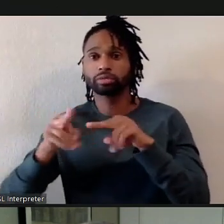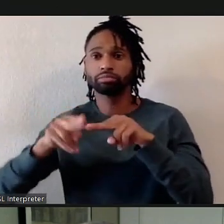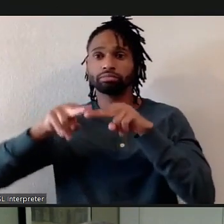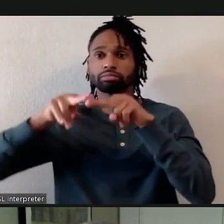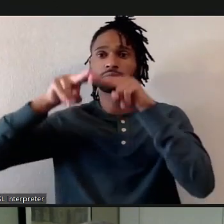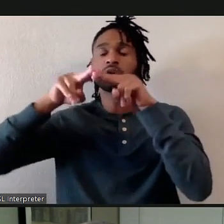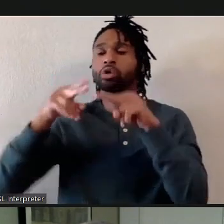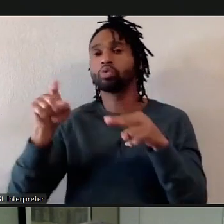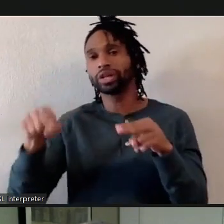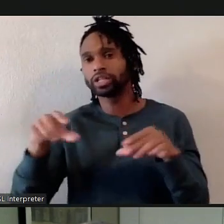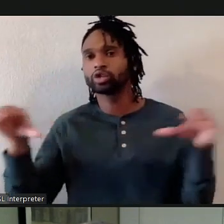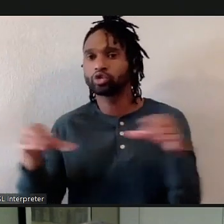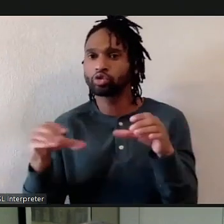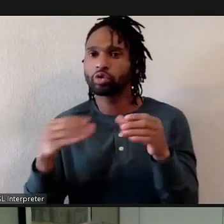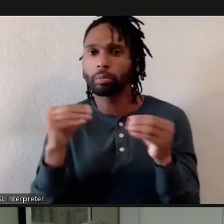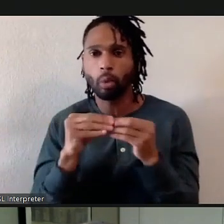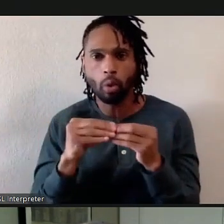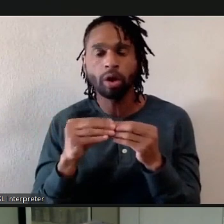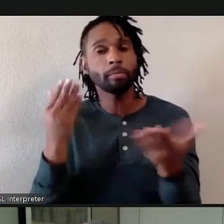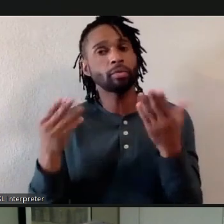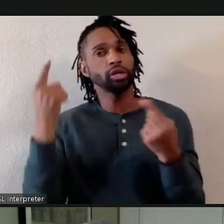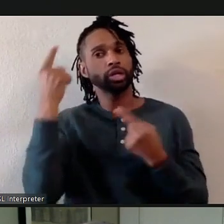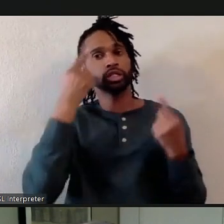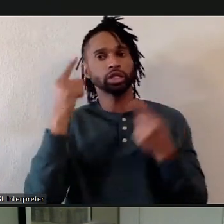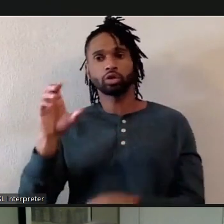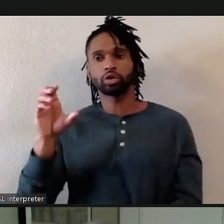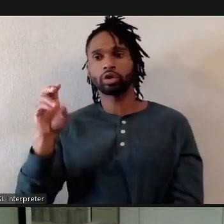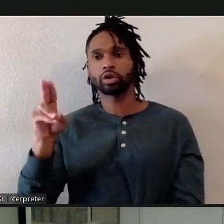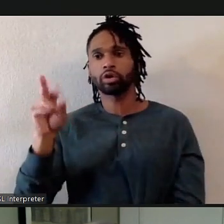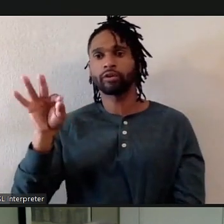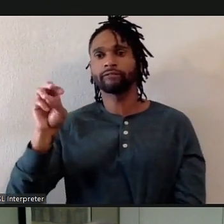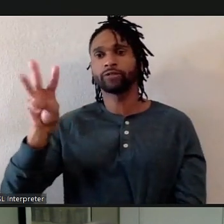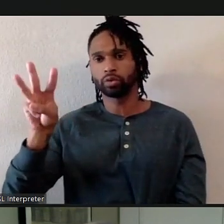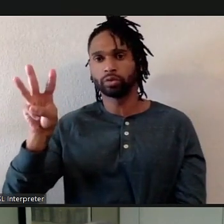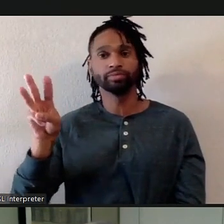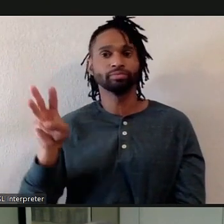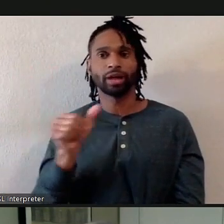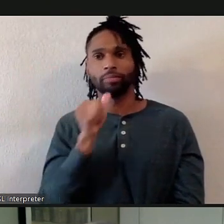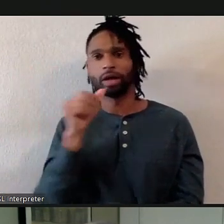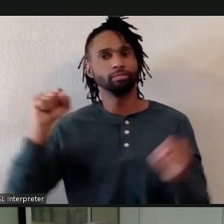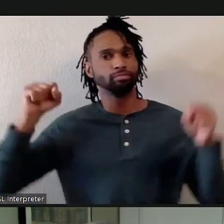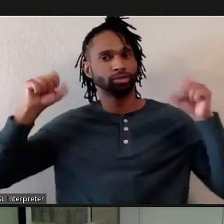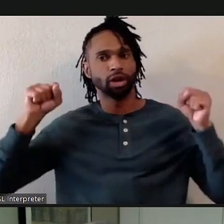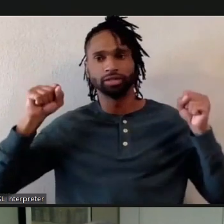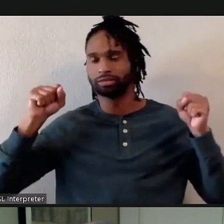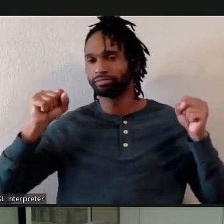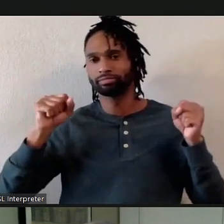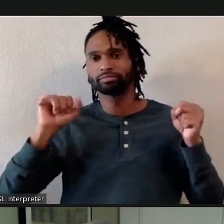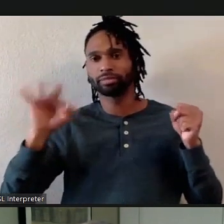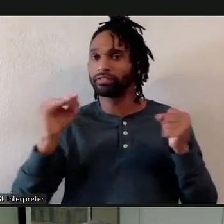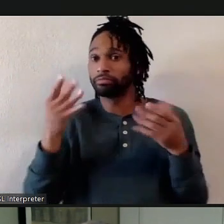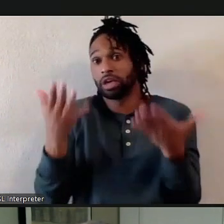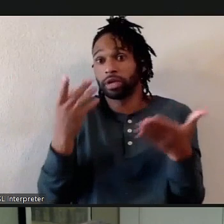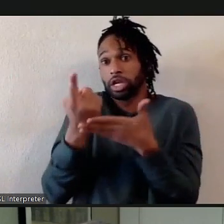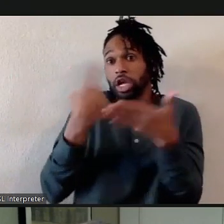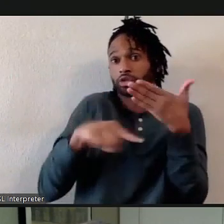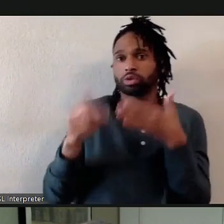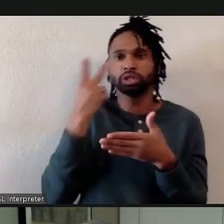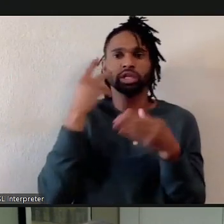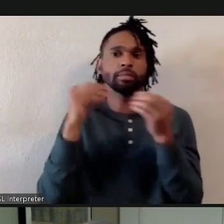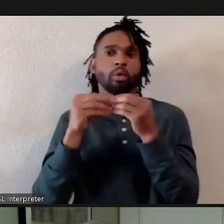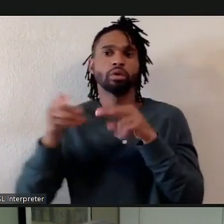more. We're going to need to think about doing curfews. So I would not be surprised in the next weeks if we see more of that in